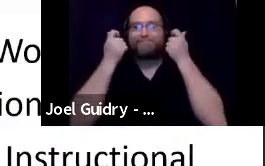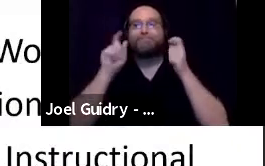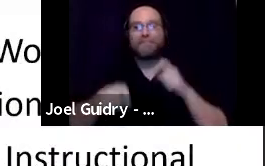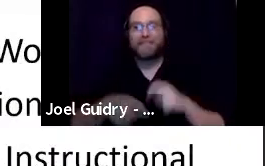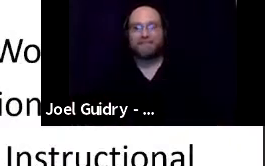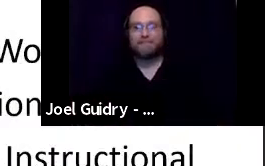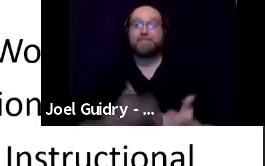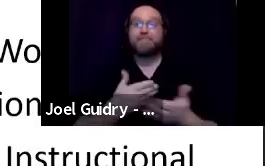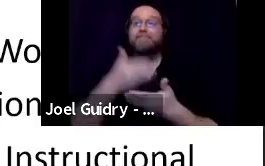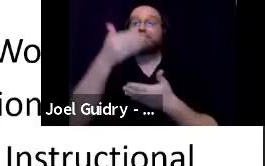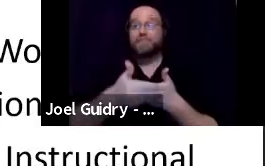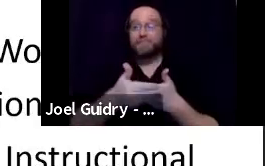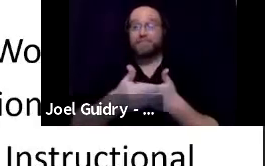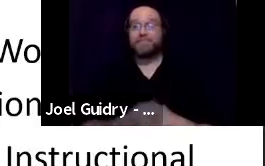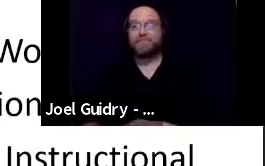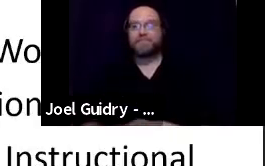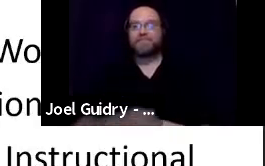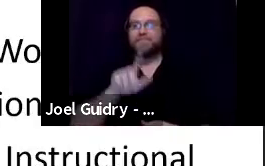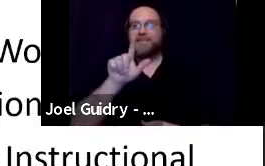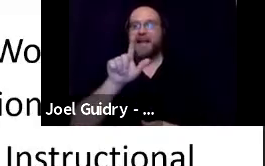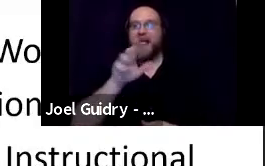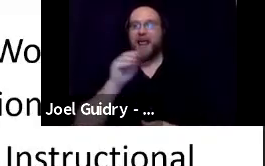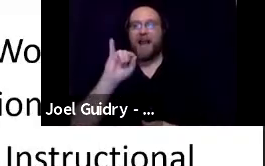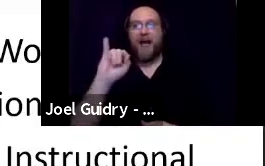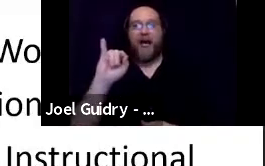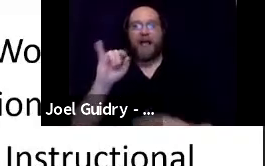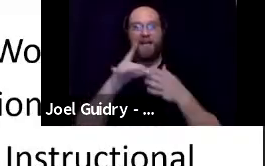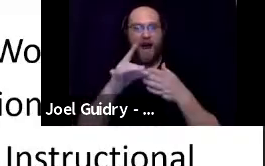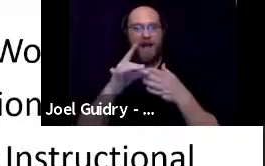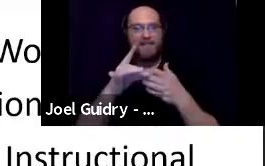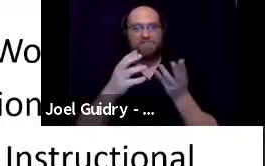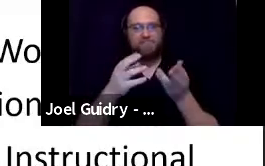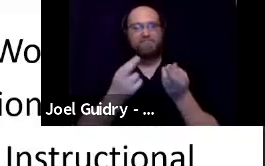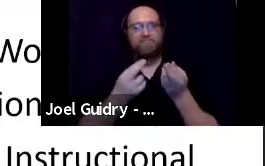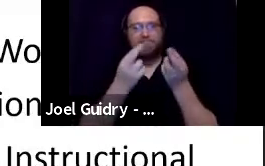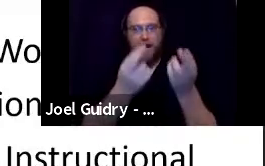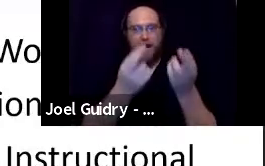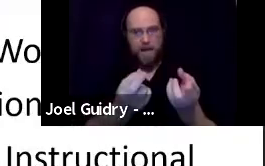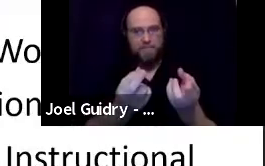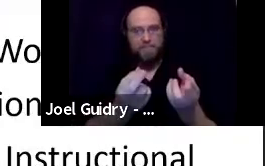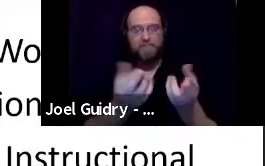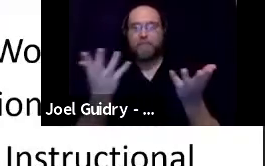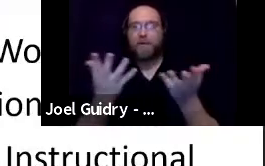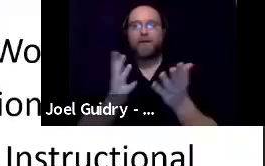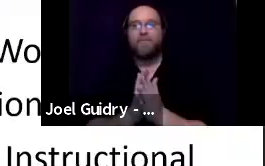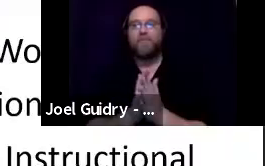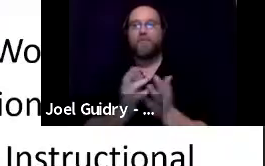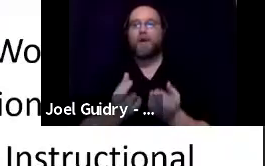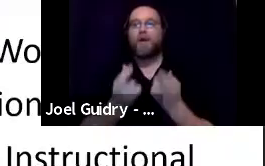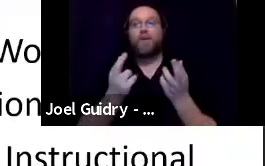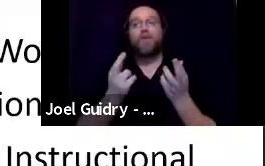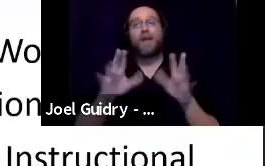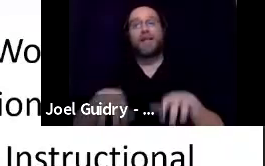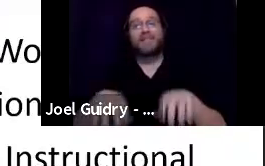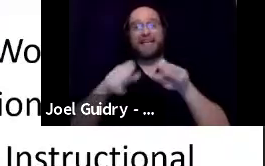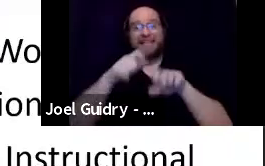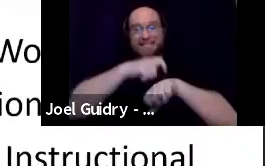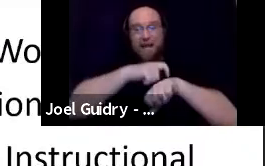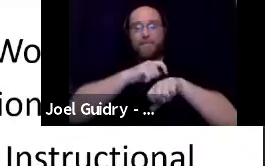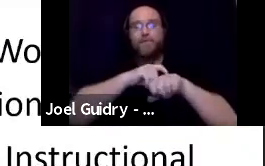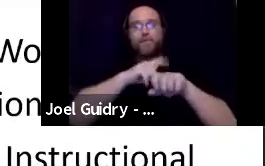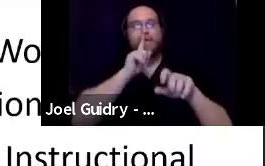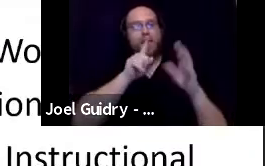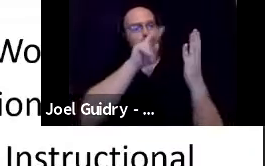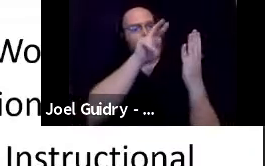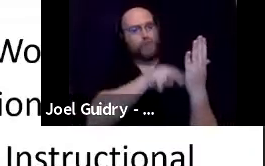So the LNI guidance that came out last week, first we would recommend that you take some time to really look at it and read it carefully. It